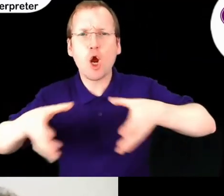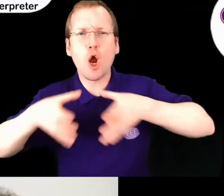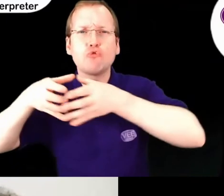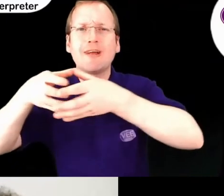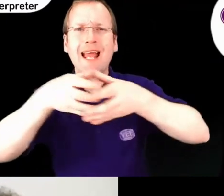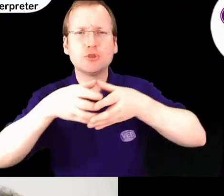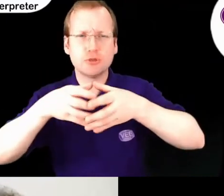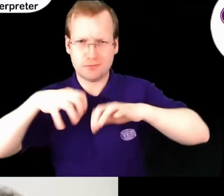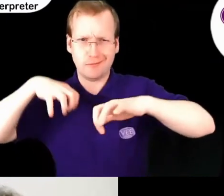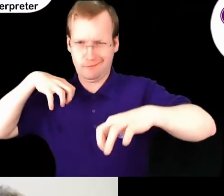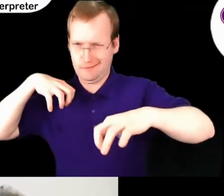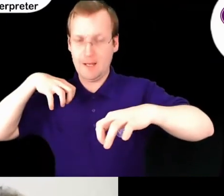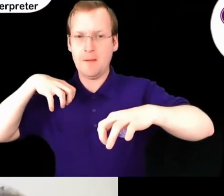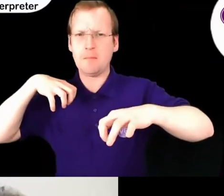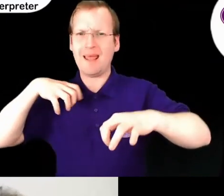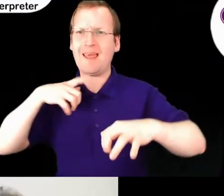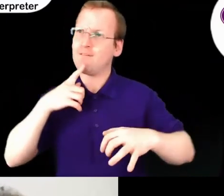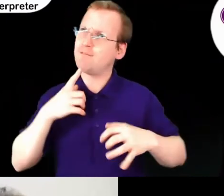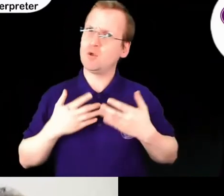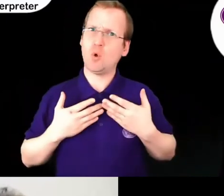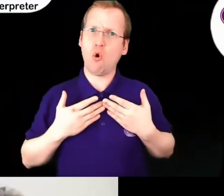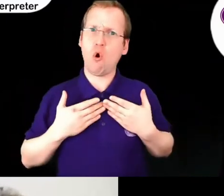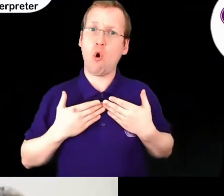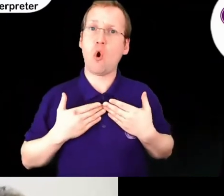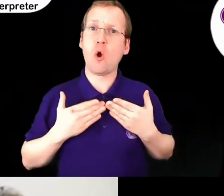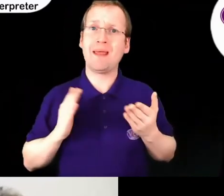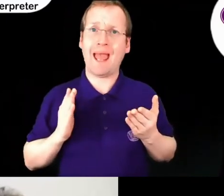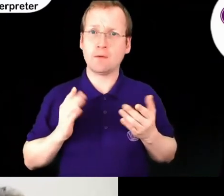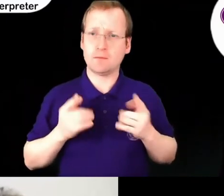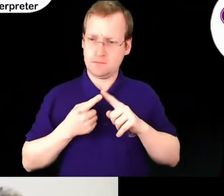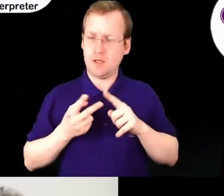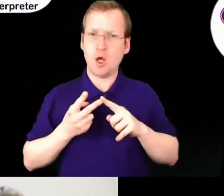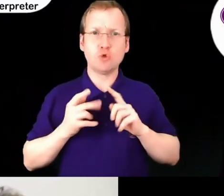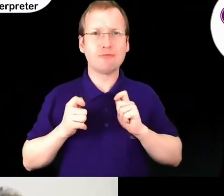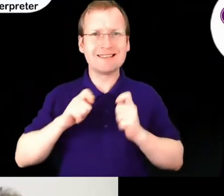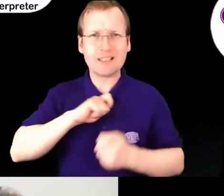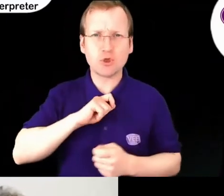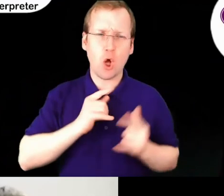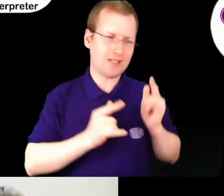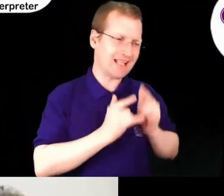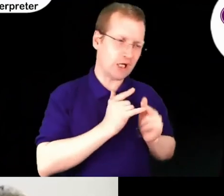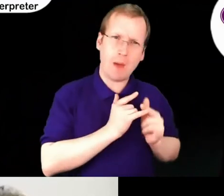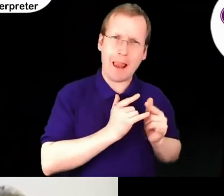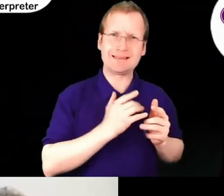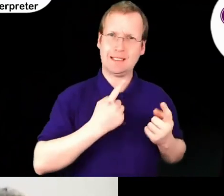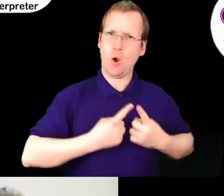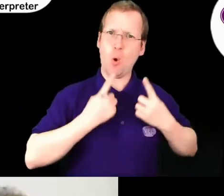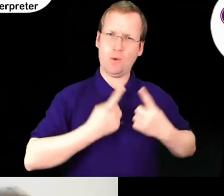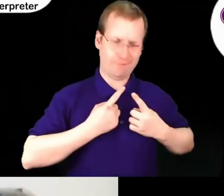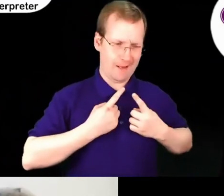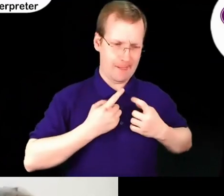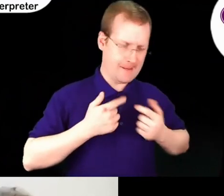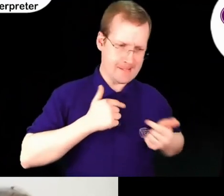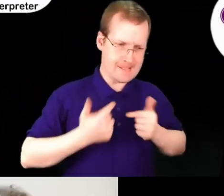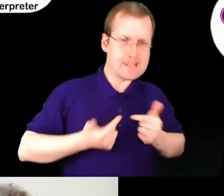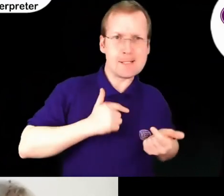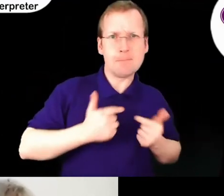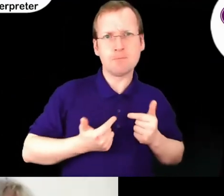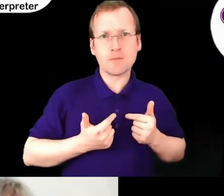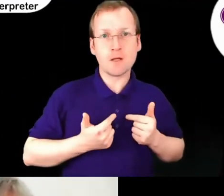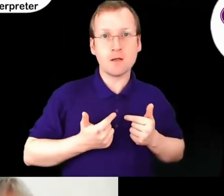that if you're coming out or you're transitioning or you're having a hard time with sexuality, perhaps it's best to speak to other people